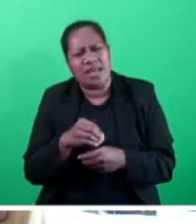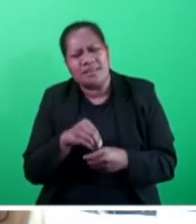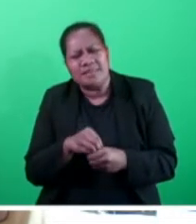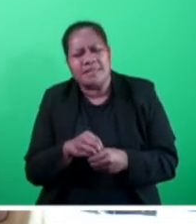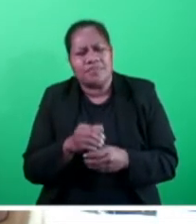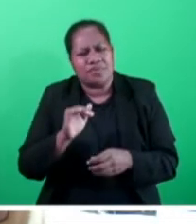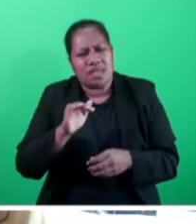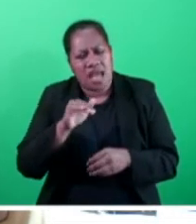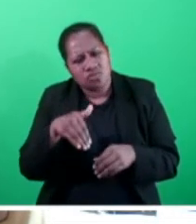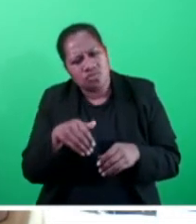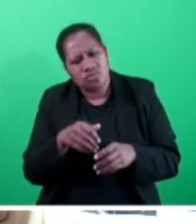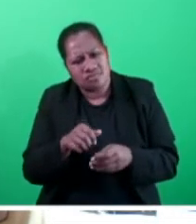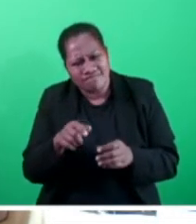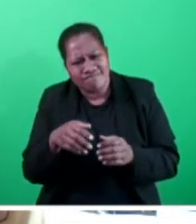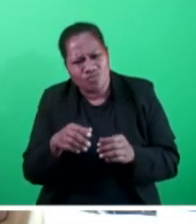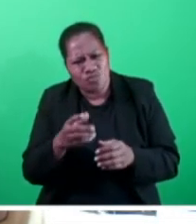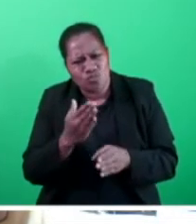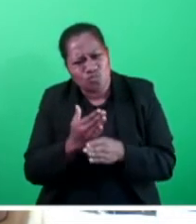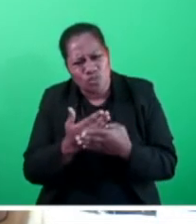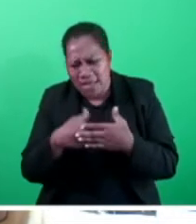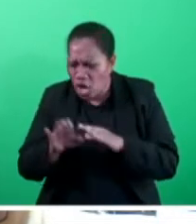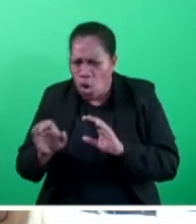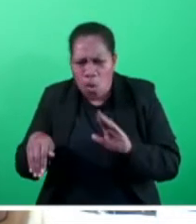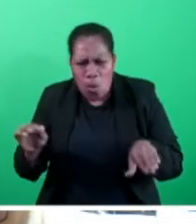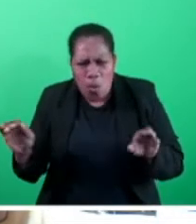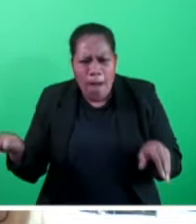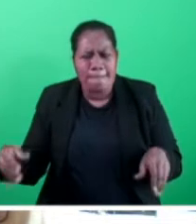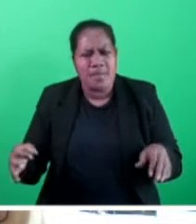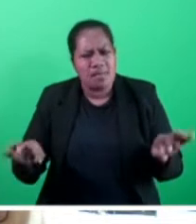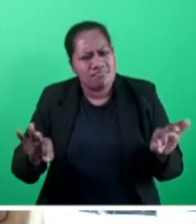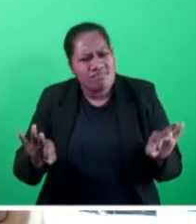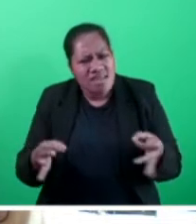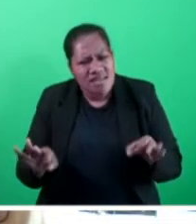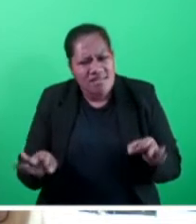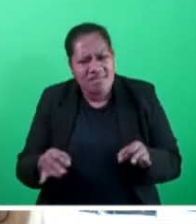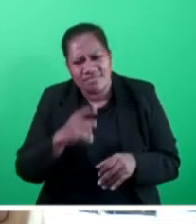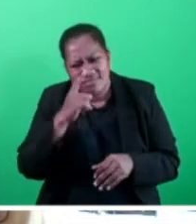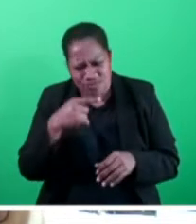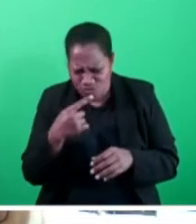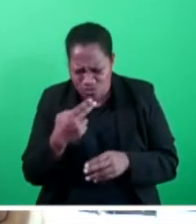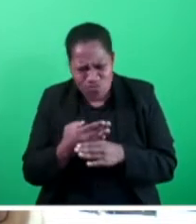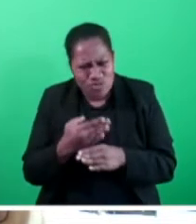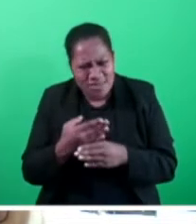by individual householders, not just businesses.